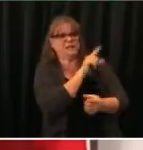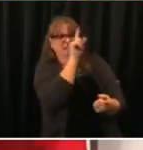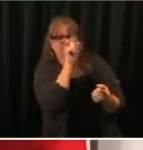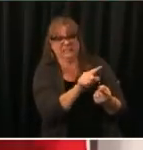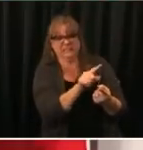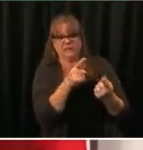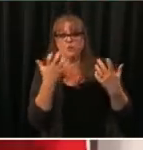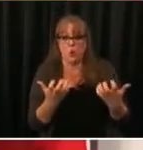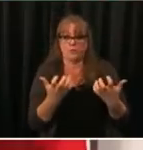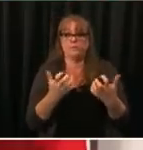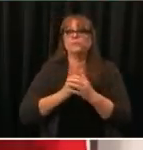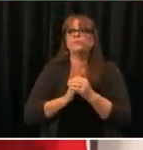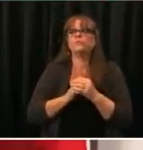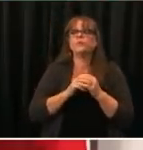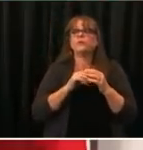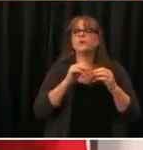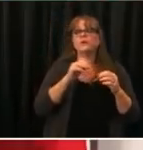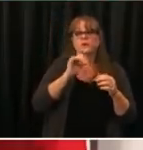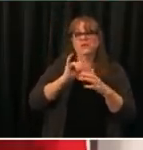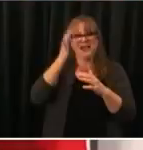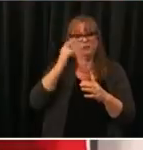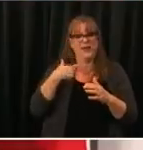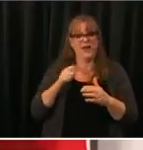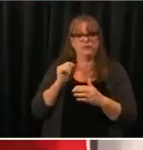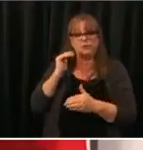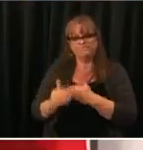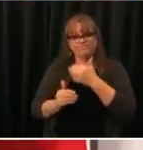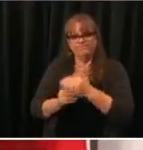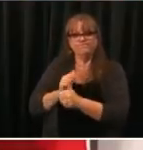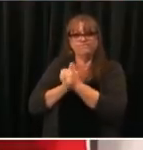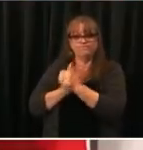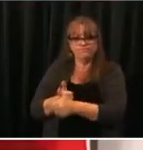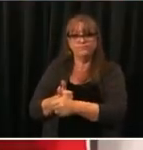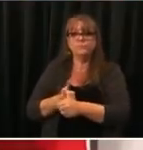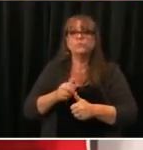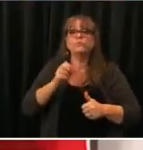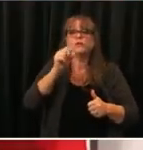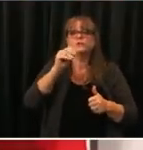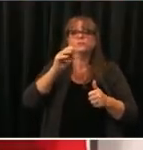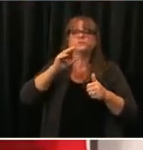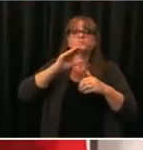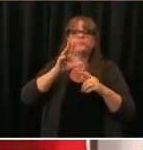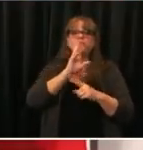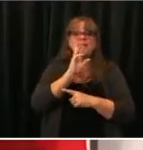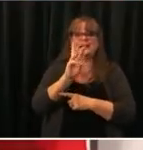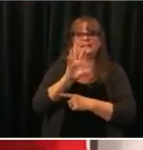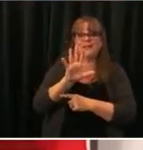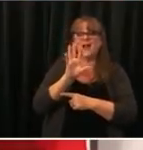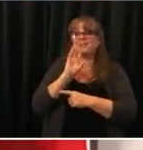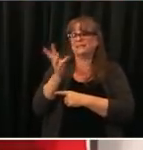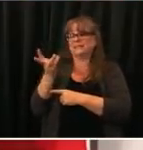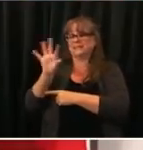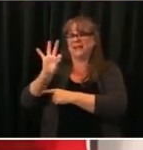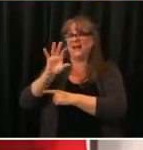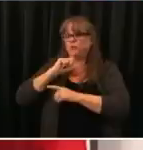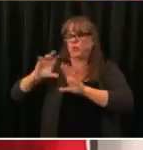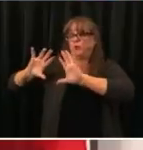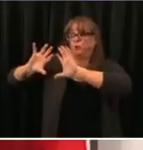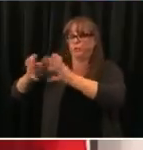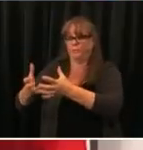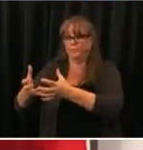progress. 65 to 69, easy call. We hope to be to age 60 and up in early March. We'll go through those